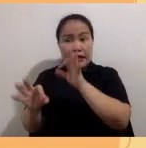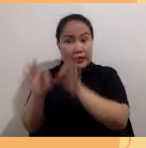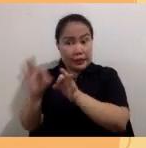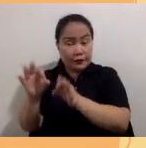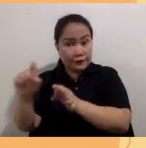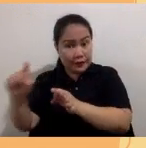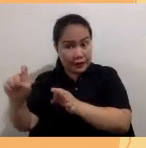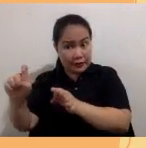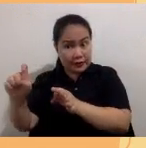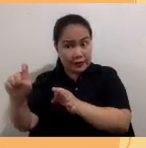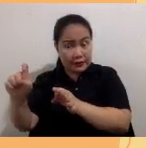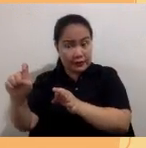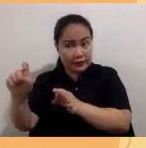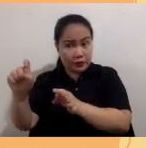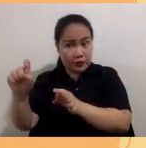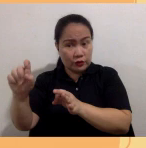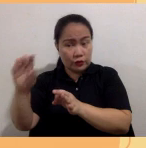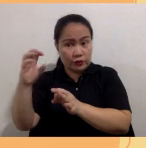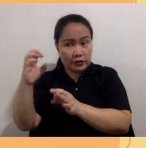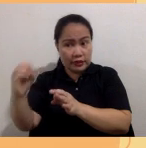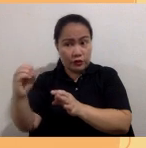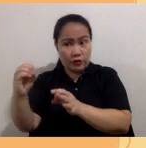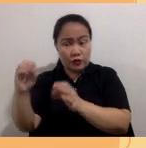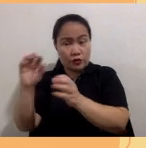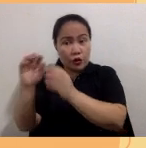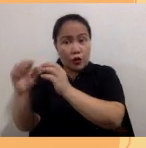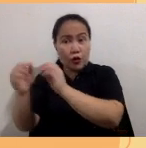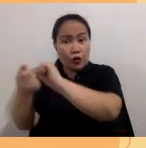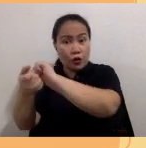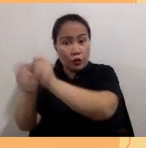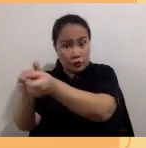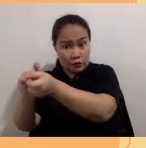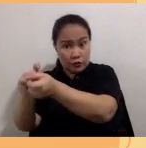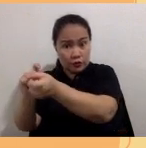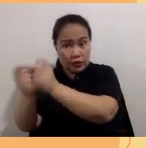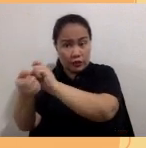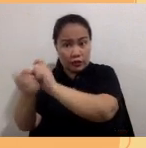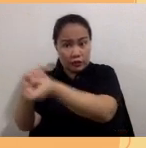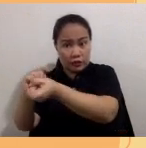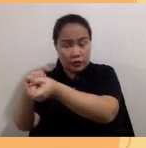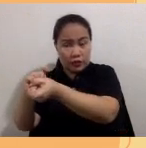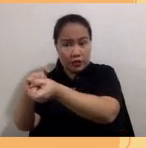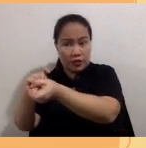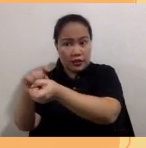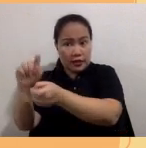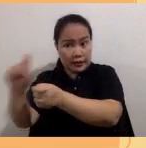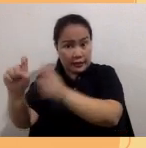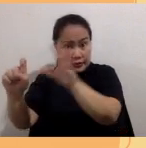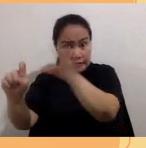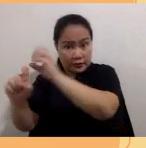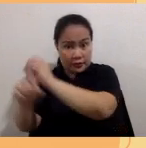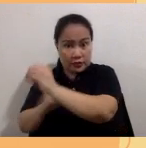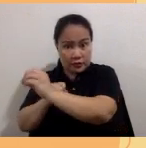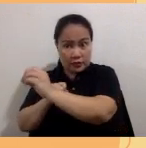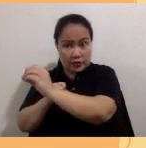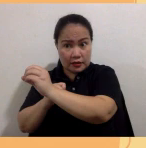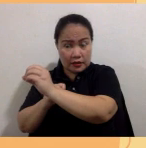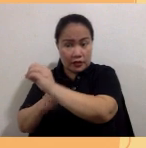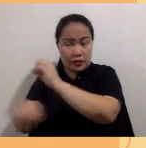if your x is equal to 0, so we will just replace the variable with the value which is